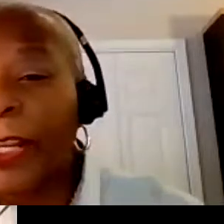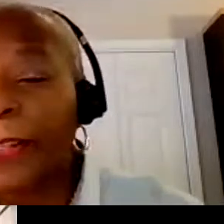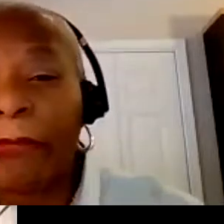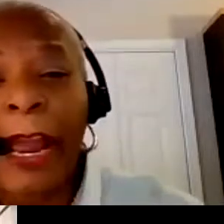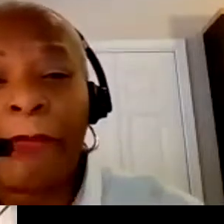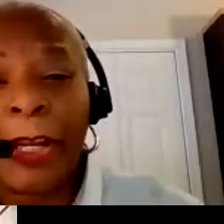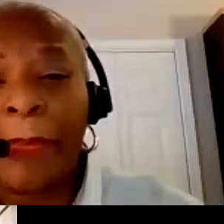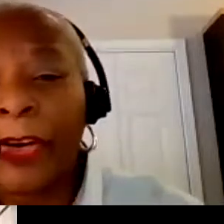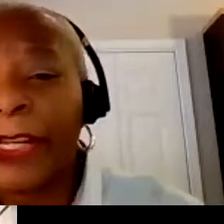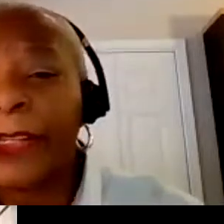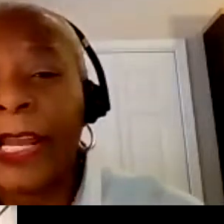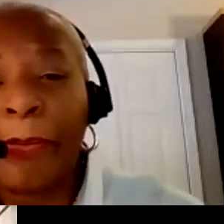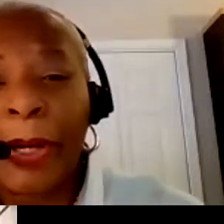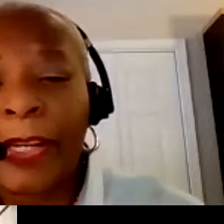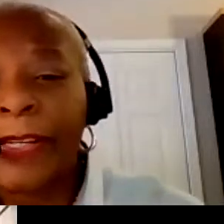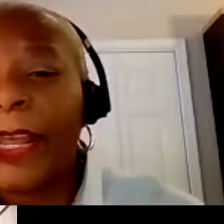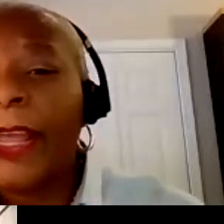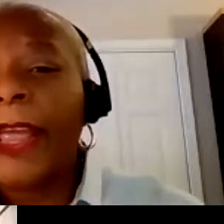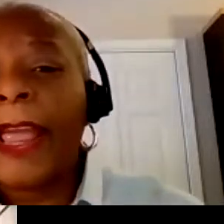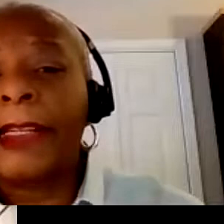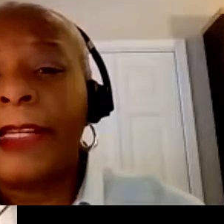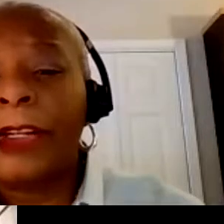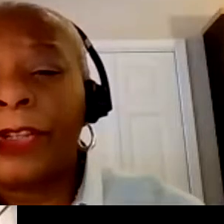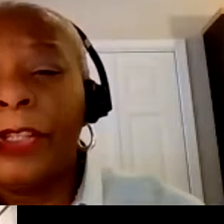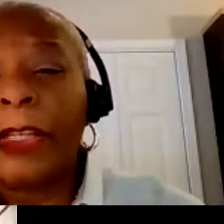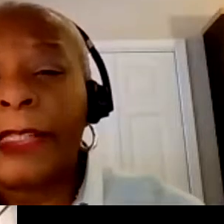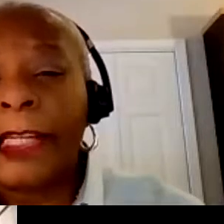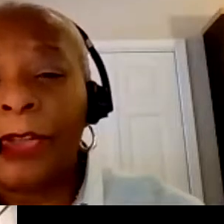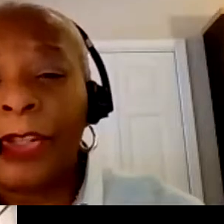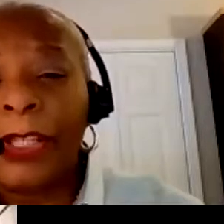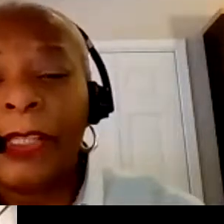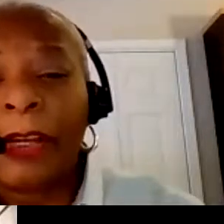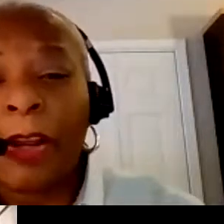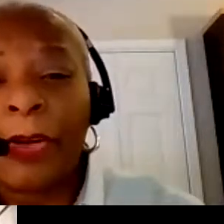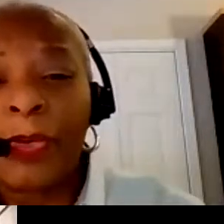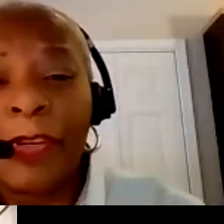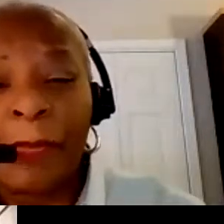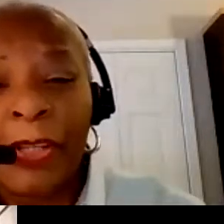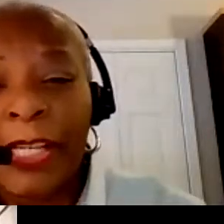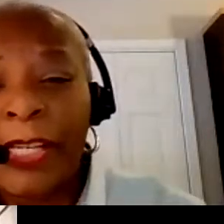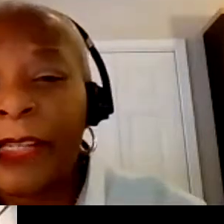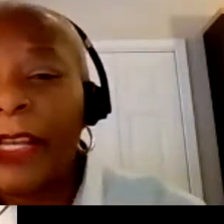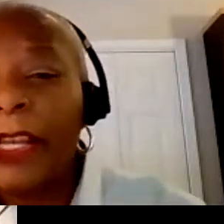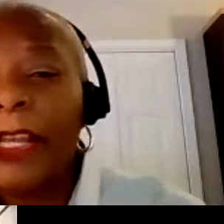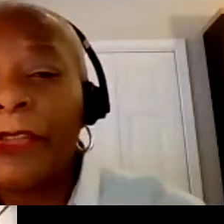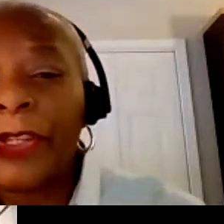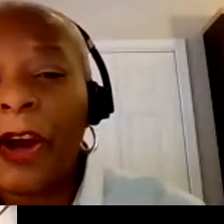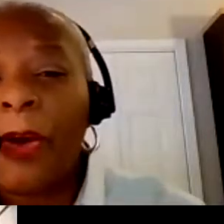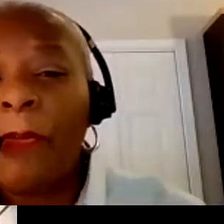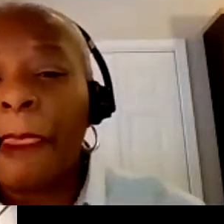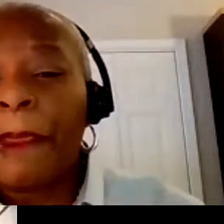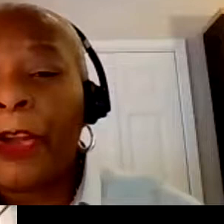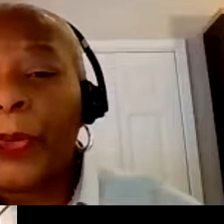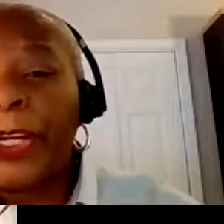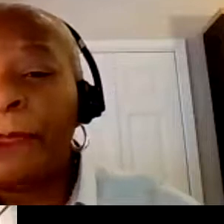mentoring, etc., African Americans, Native Americans, and Latino students, scholars with disabilities? If